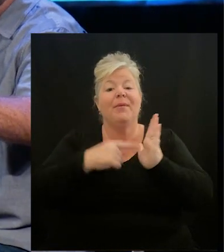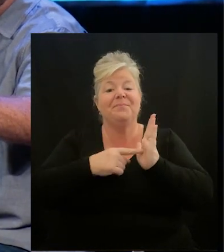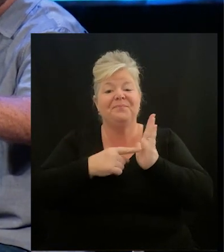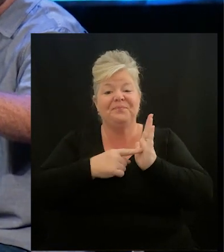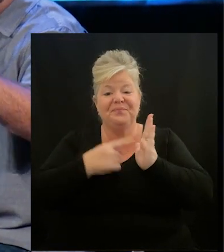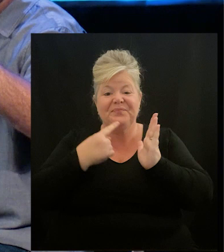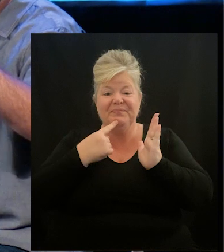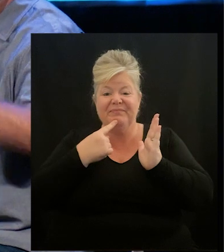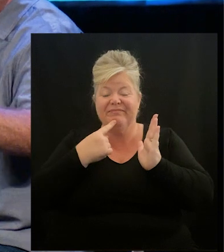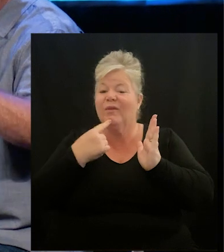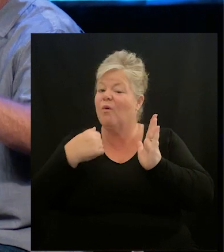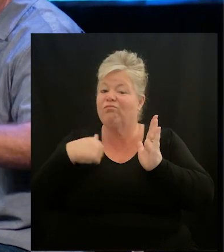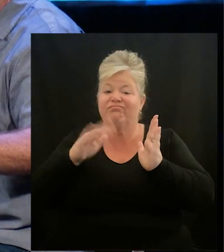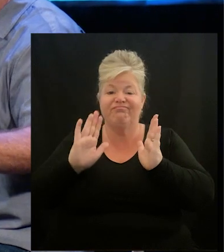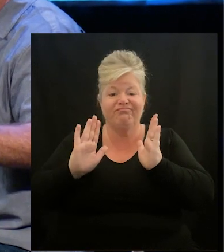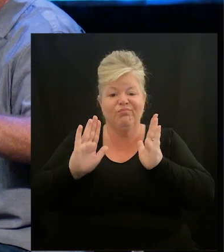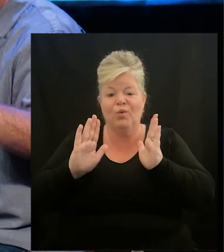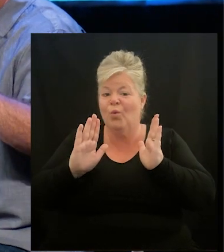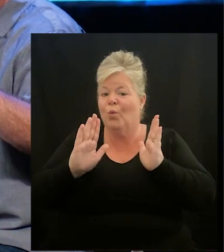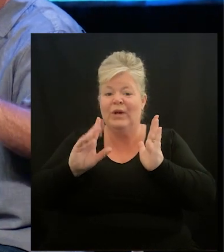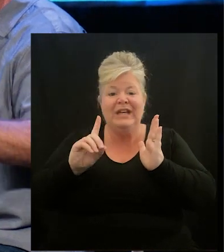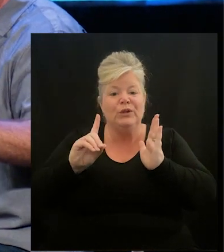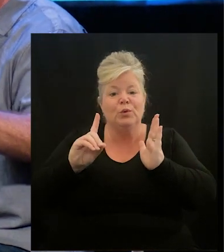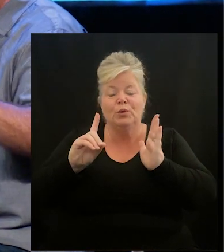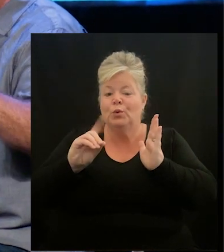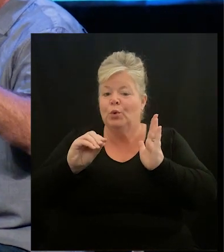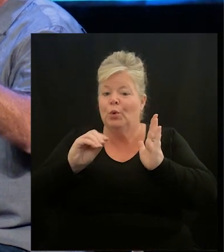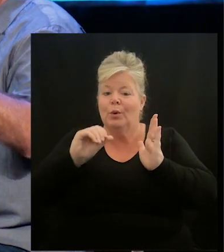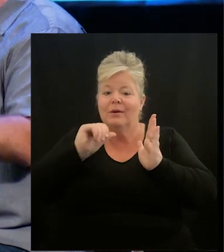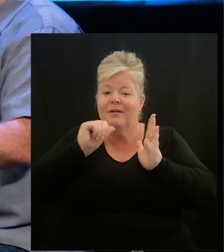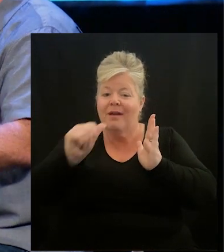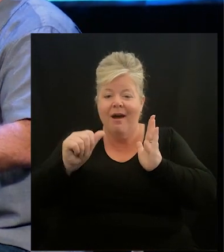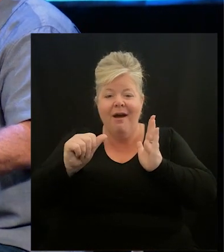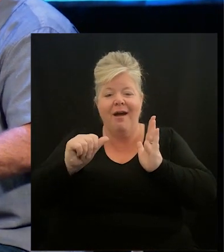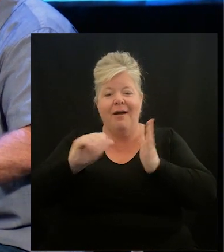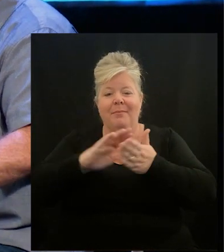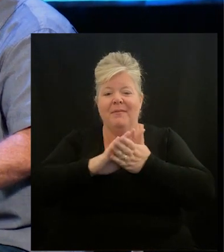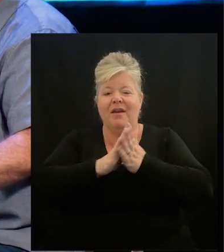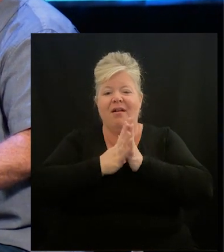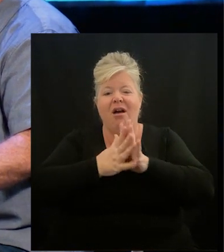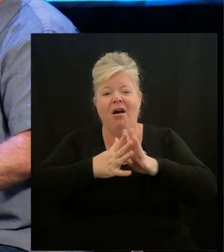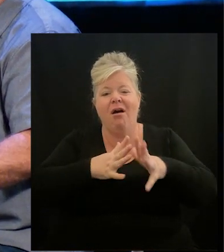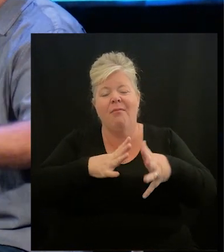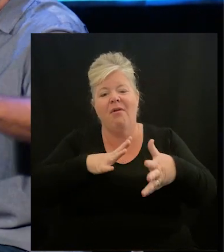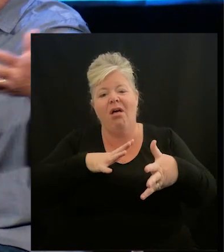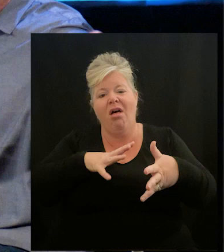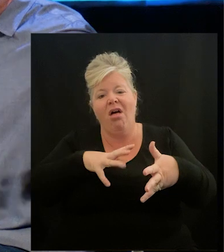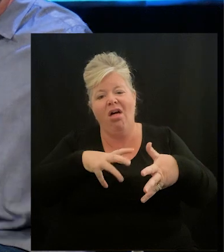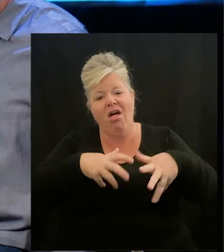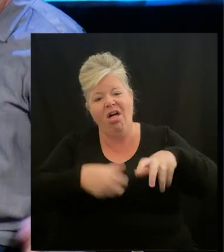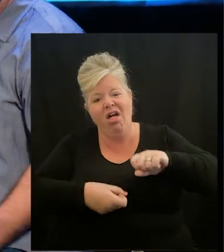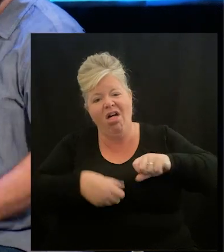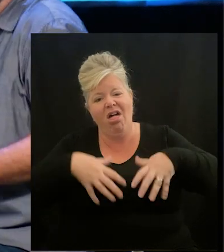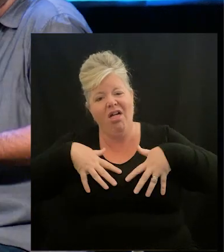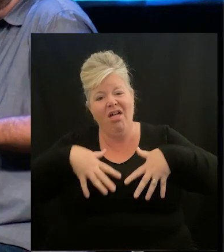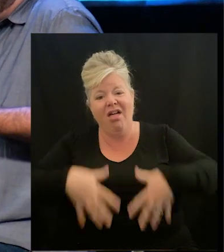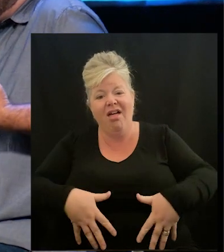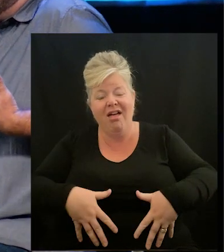"Therefore, we do not lose heart. Though outwardly